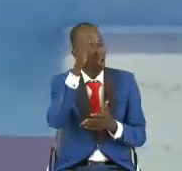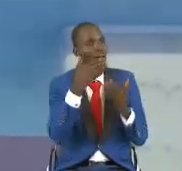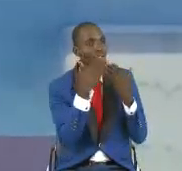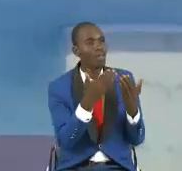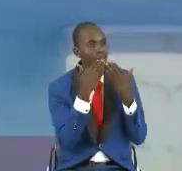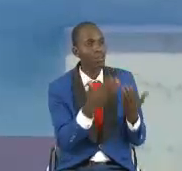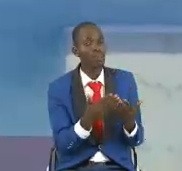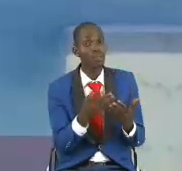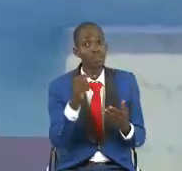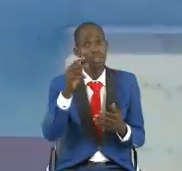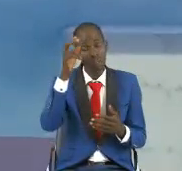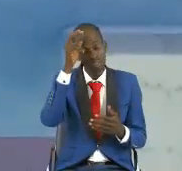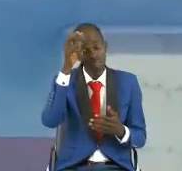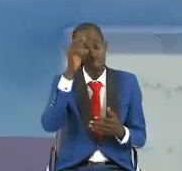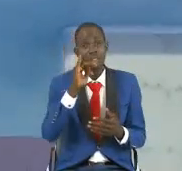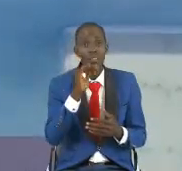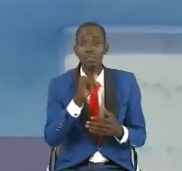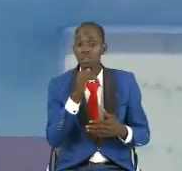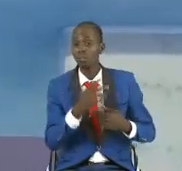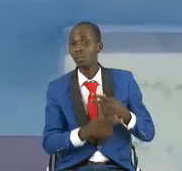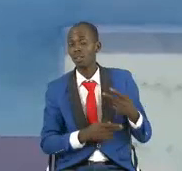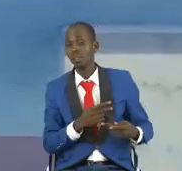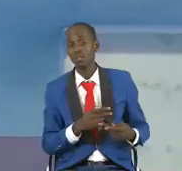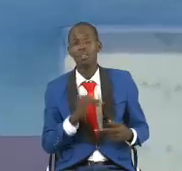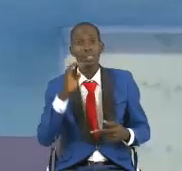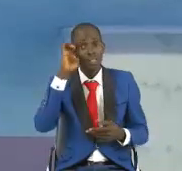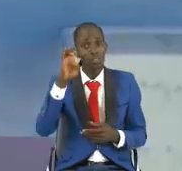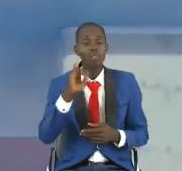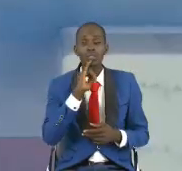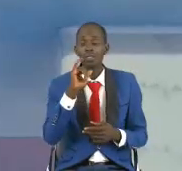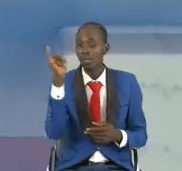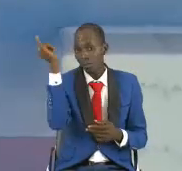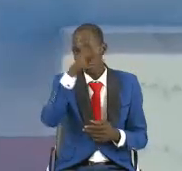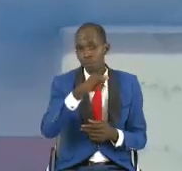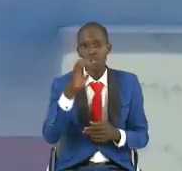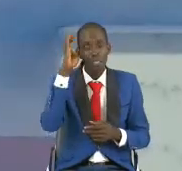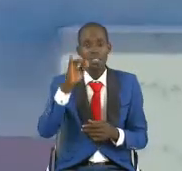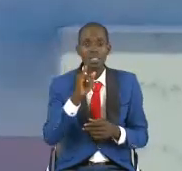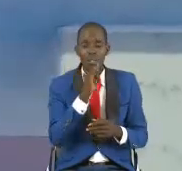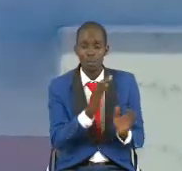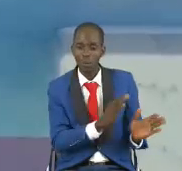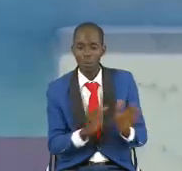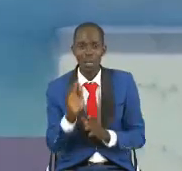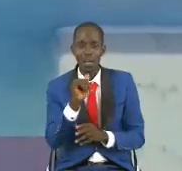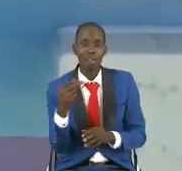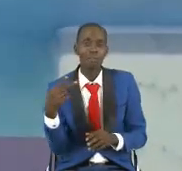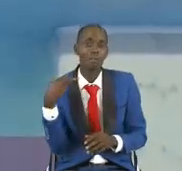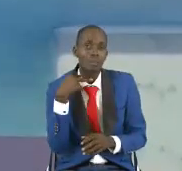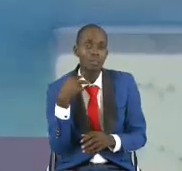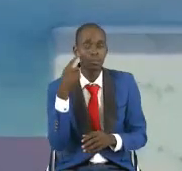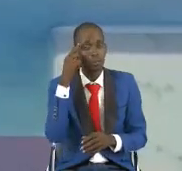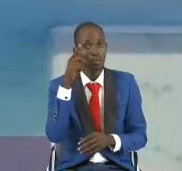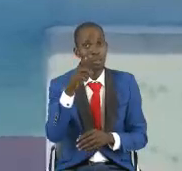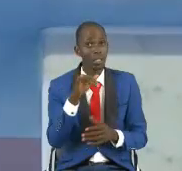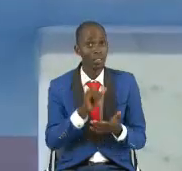devil is not kind. He knows what he's doing. He's setting a trap for you. That trap, the